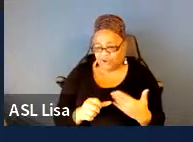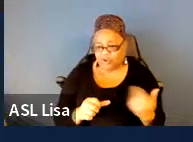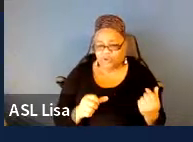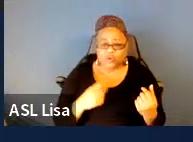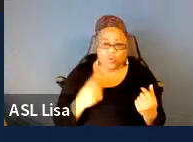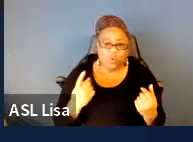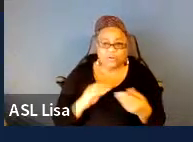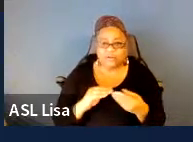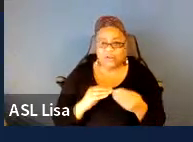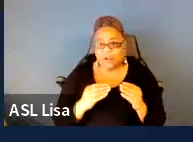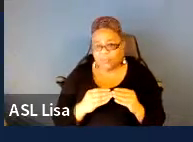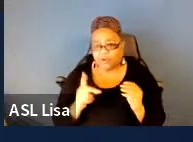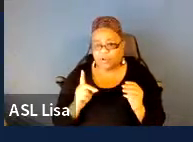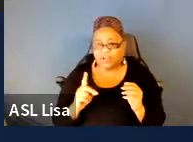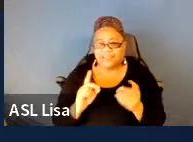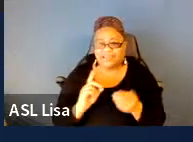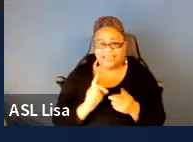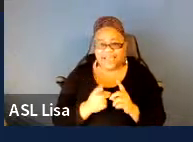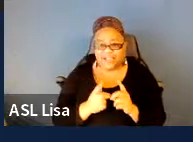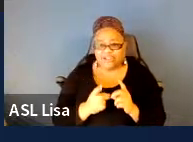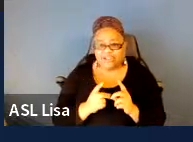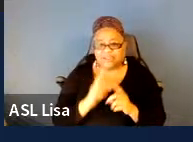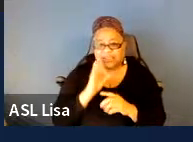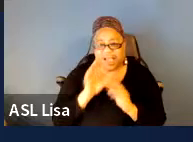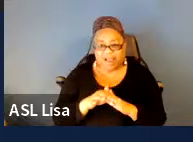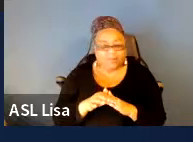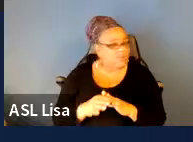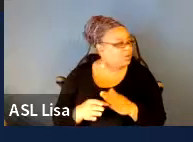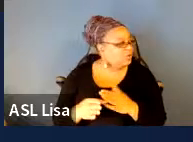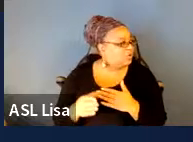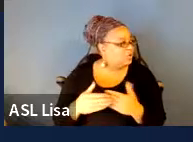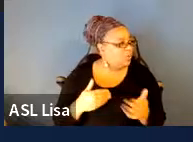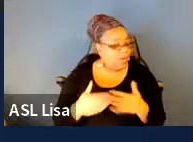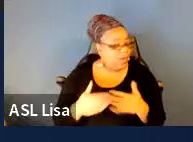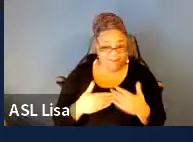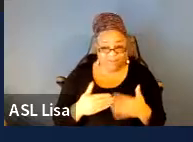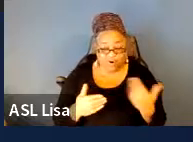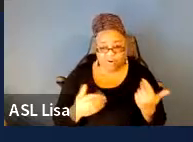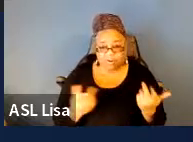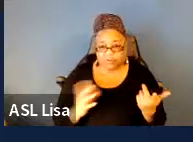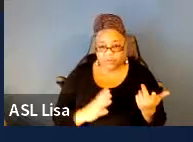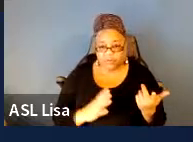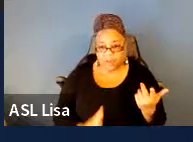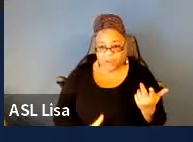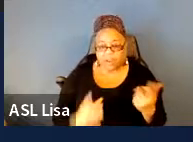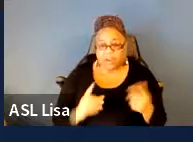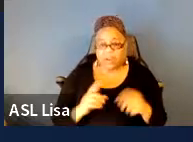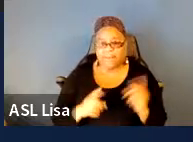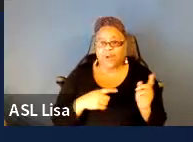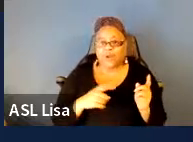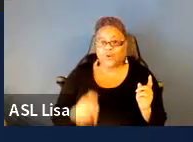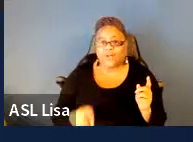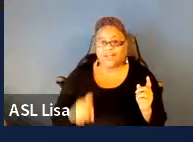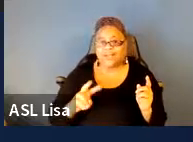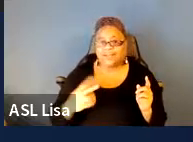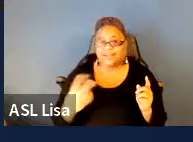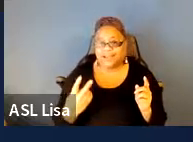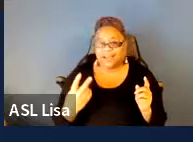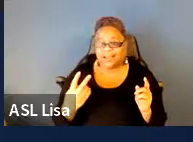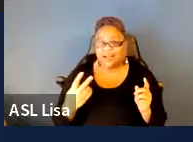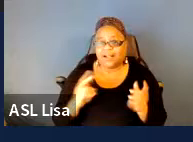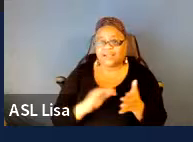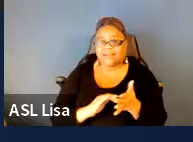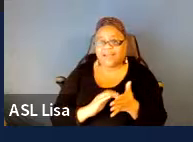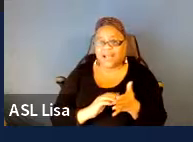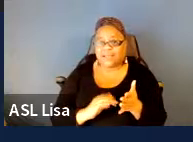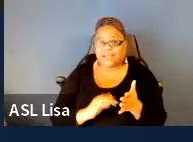numbers, digits, characters, whatever, to the side, that's fine, but you will need a second tactile